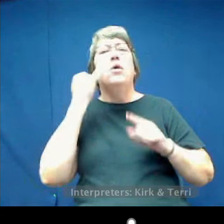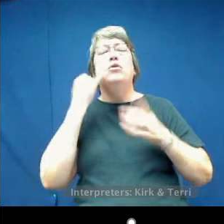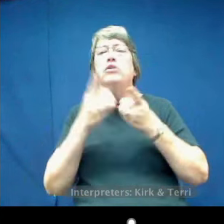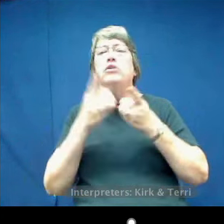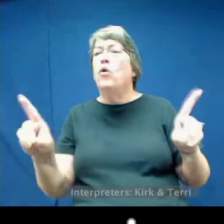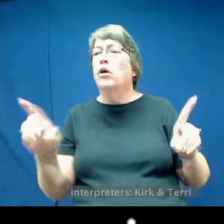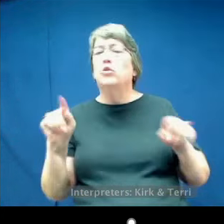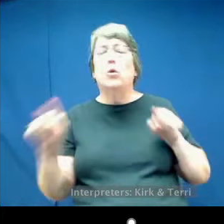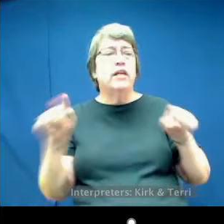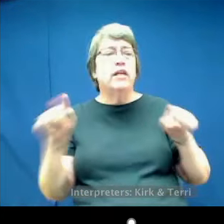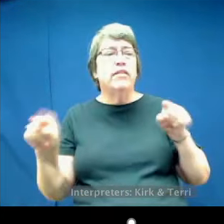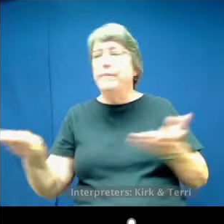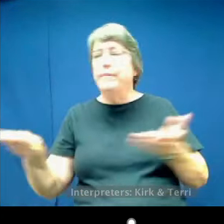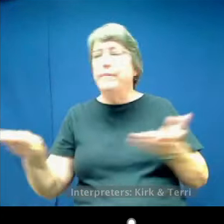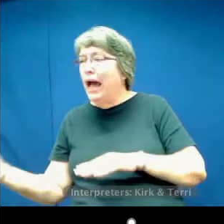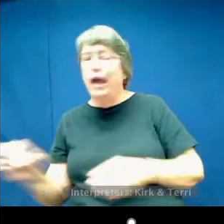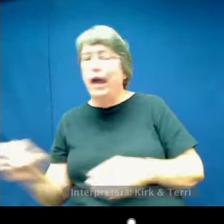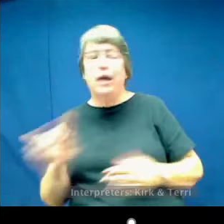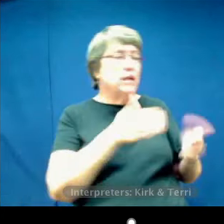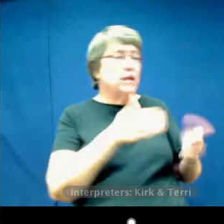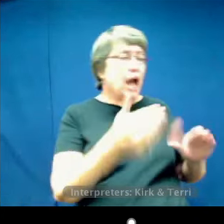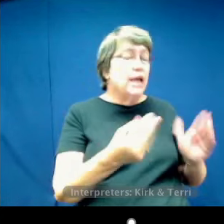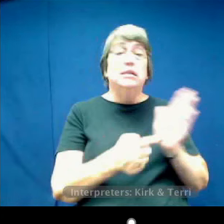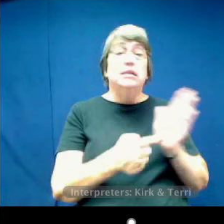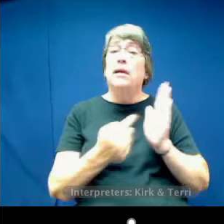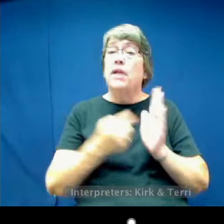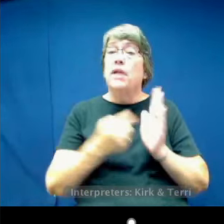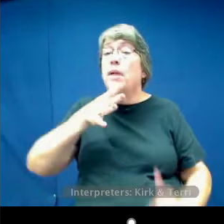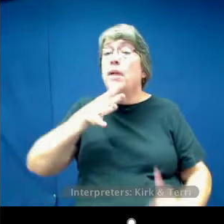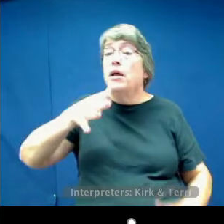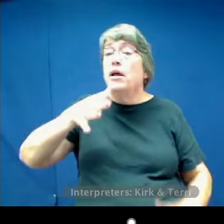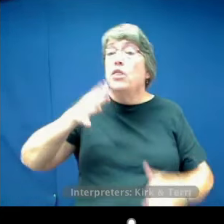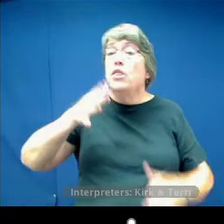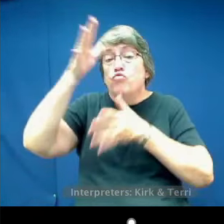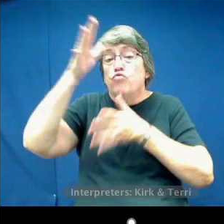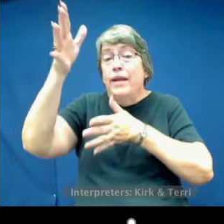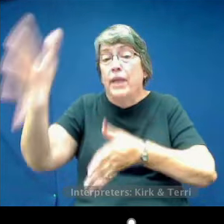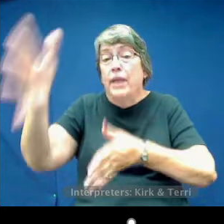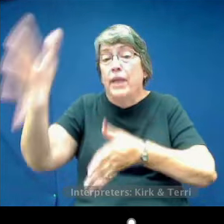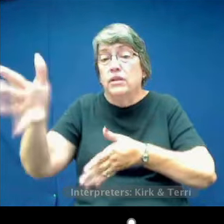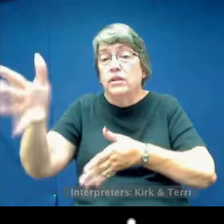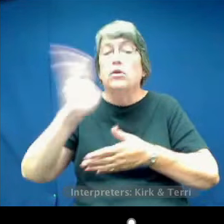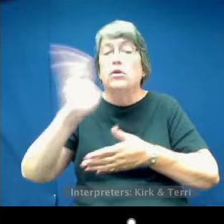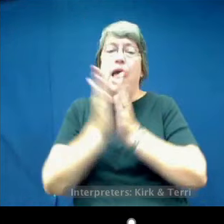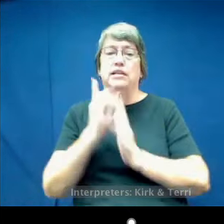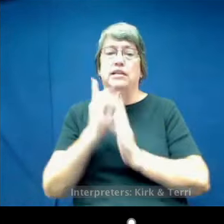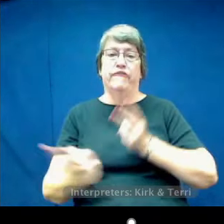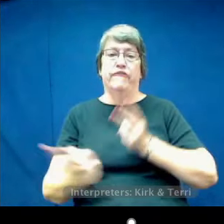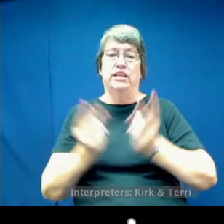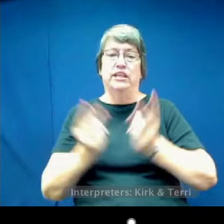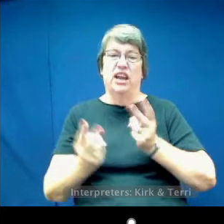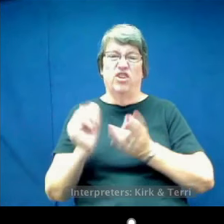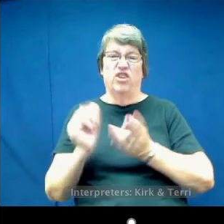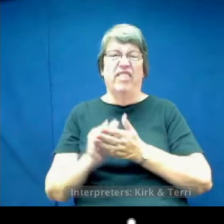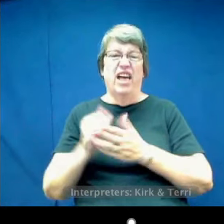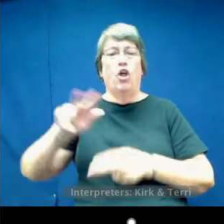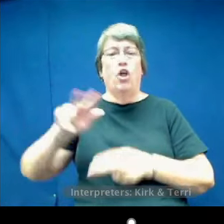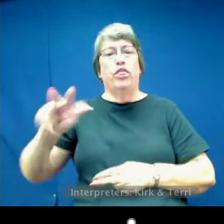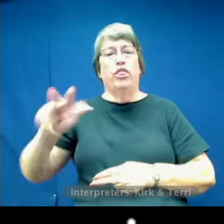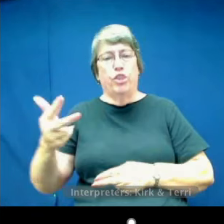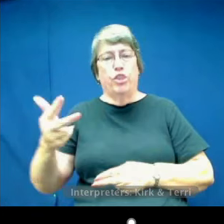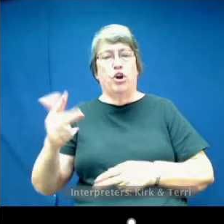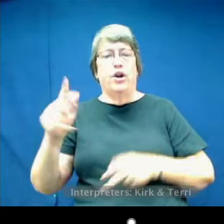can frequently see a grandparent petitioning the court for visitation rights. So that's third-party visitation, someone who's